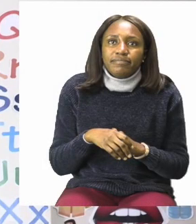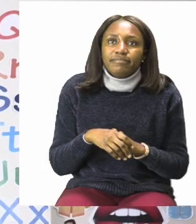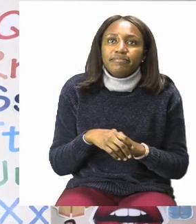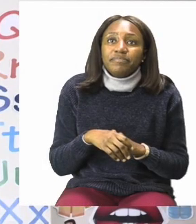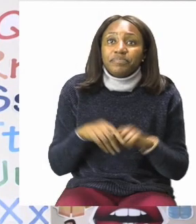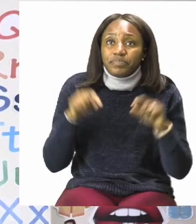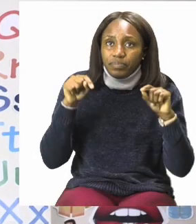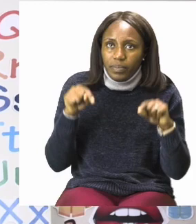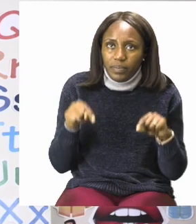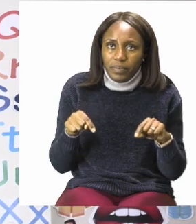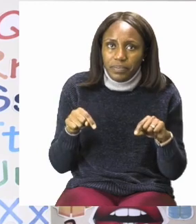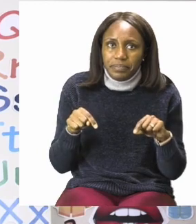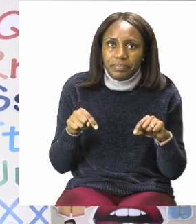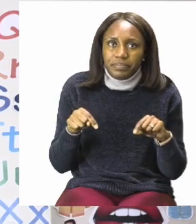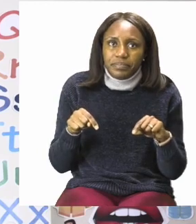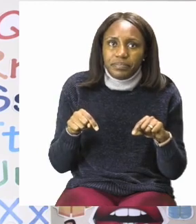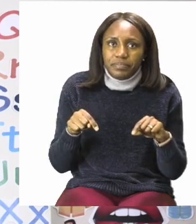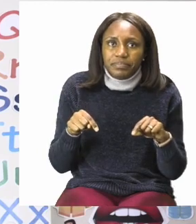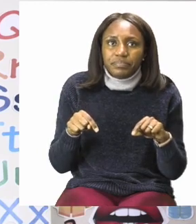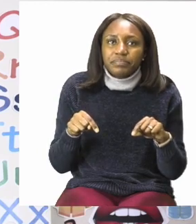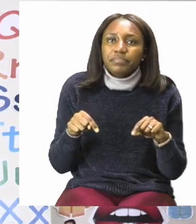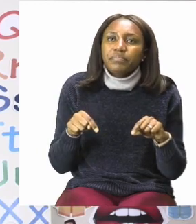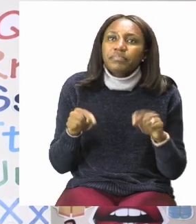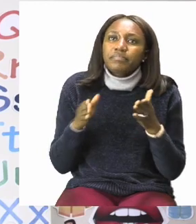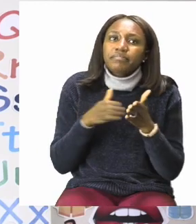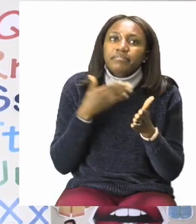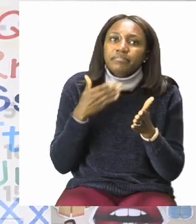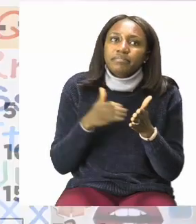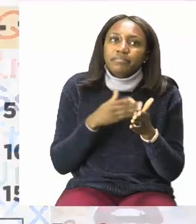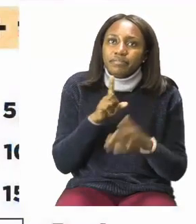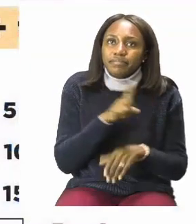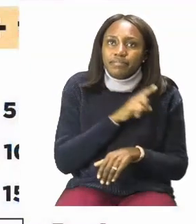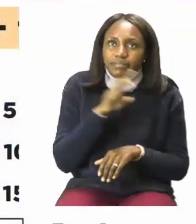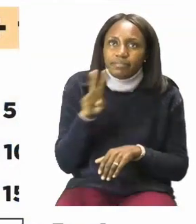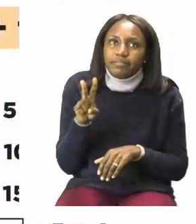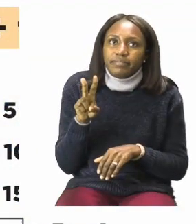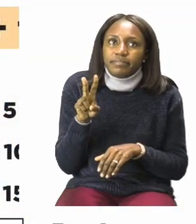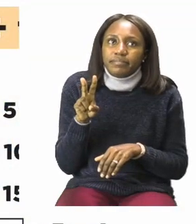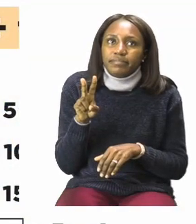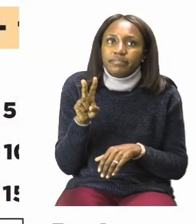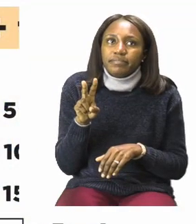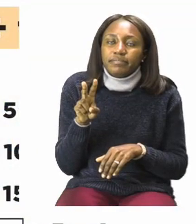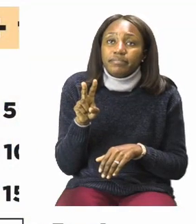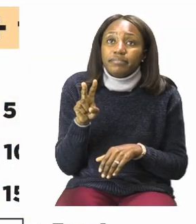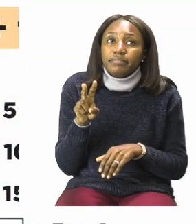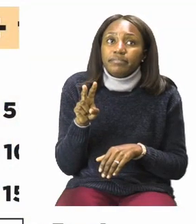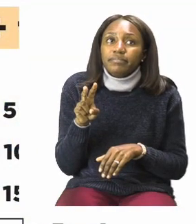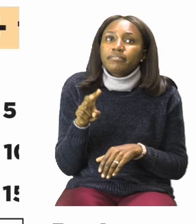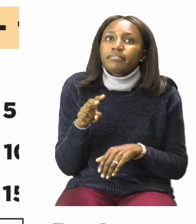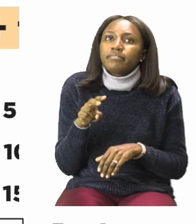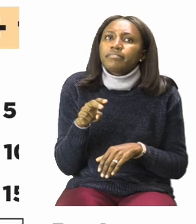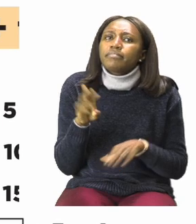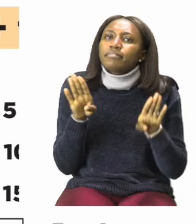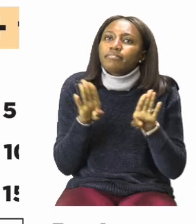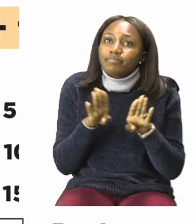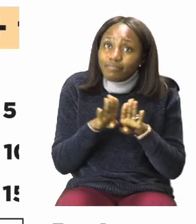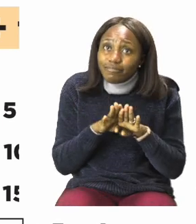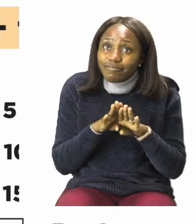Now for our lesson, boys and girls, we are going to go to page 12. On page 12, we are going to be